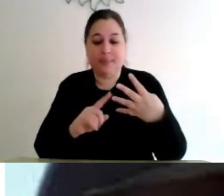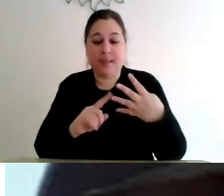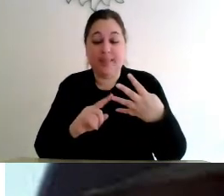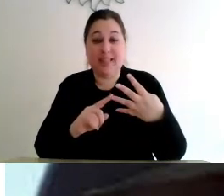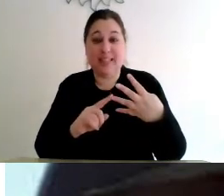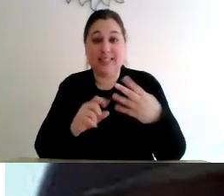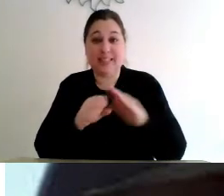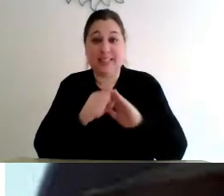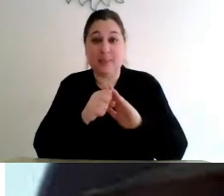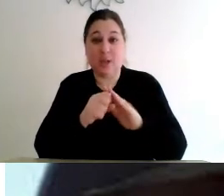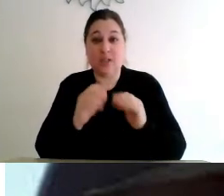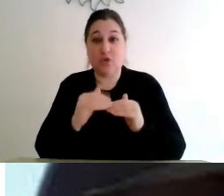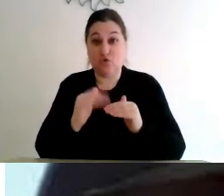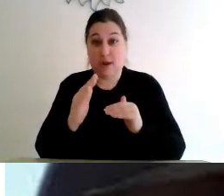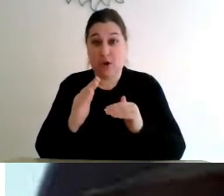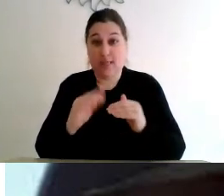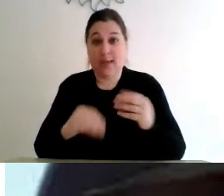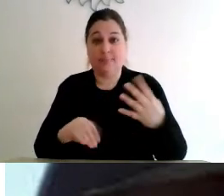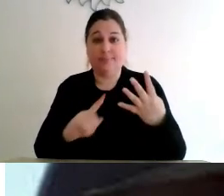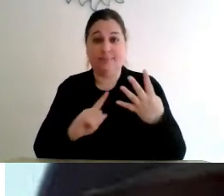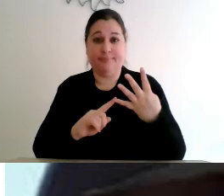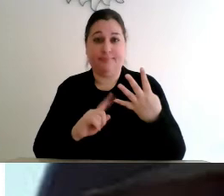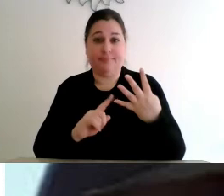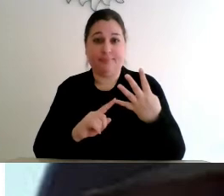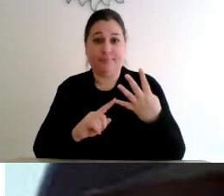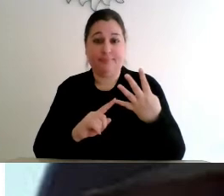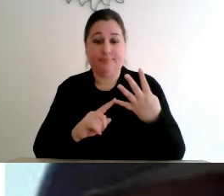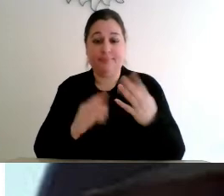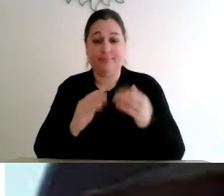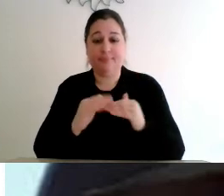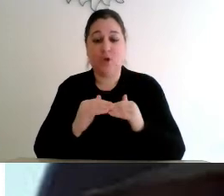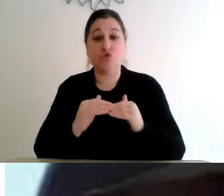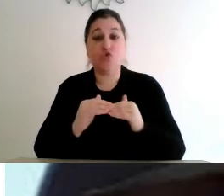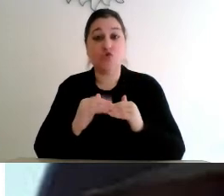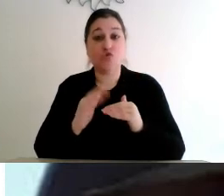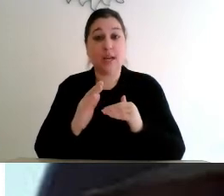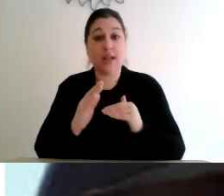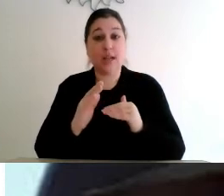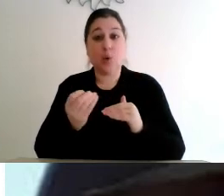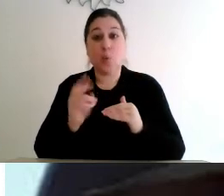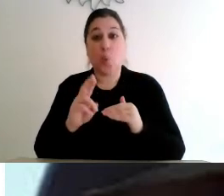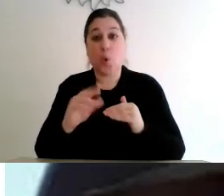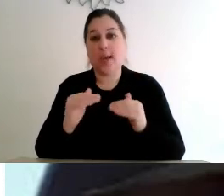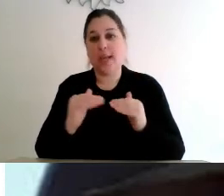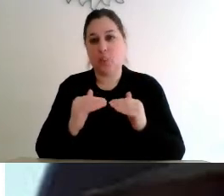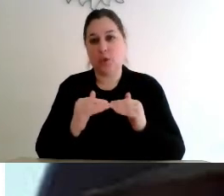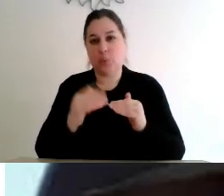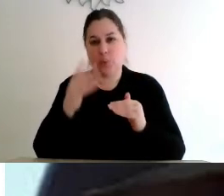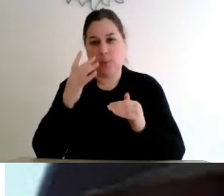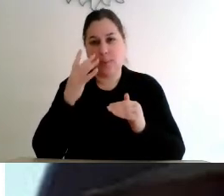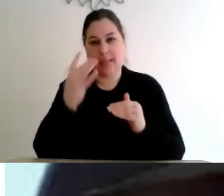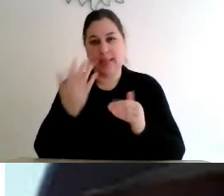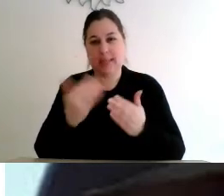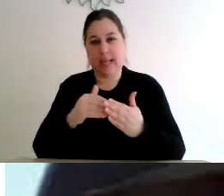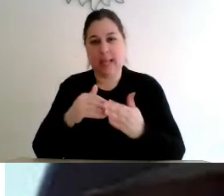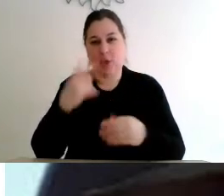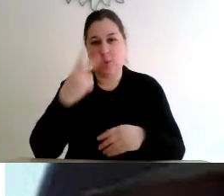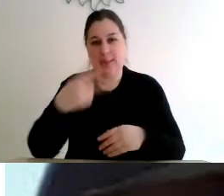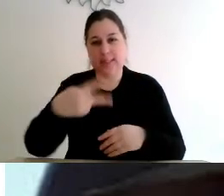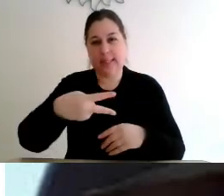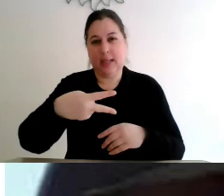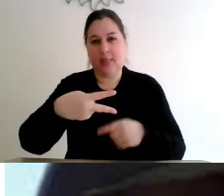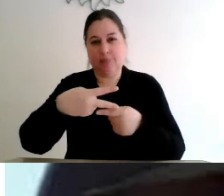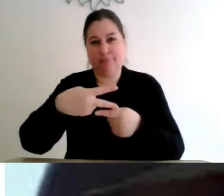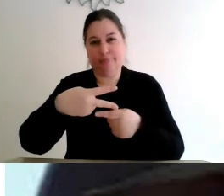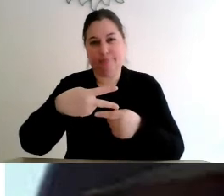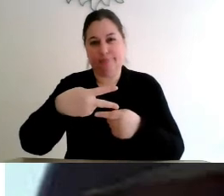on bottom represents greater than or equal to. You do need to remember what these symbols mean because we're going to be